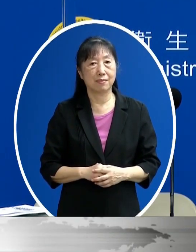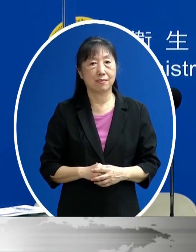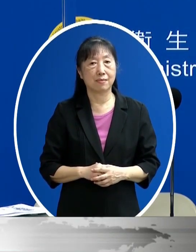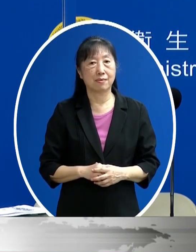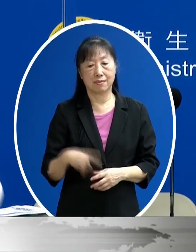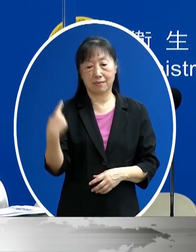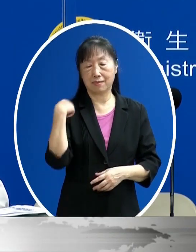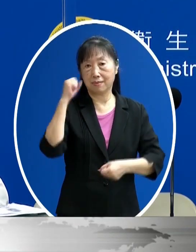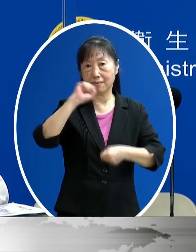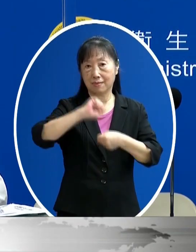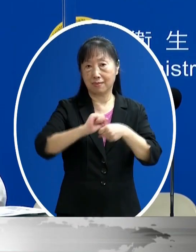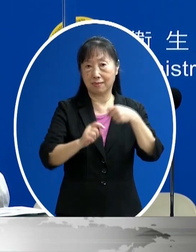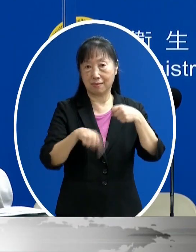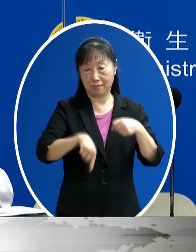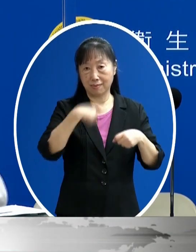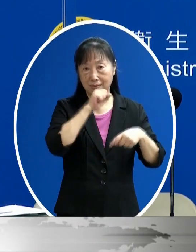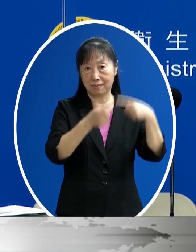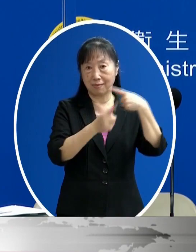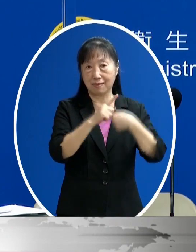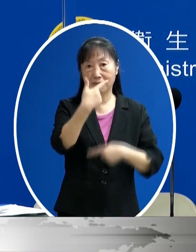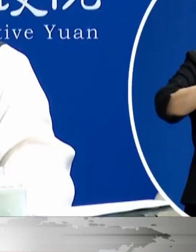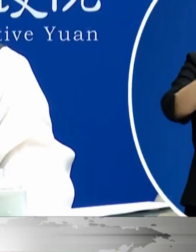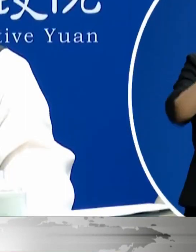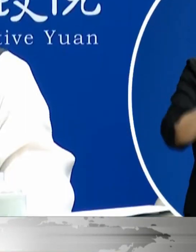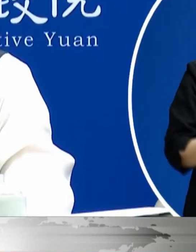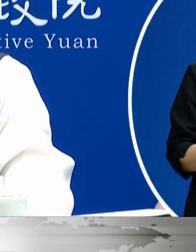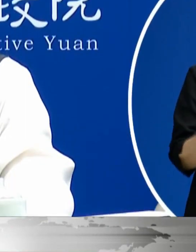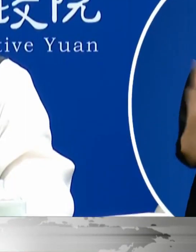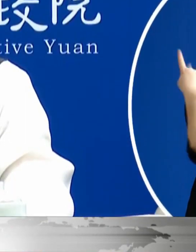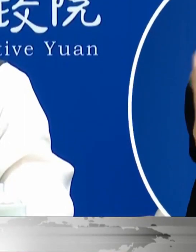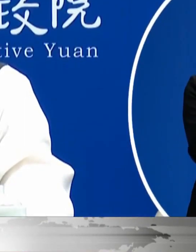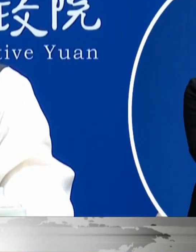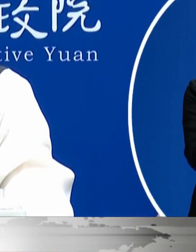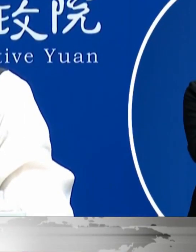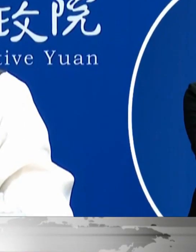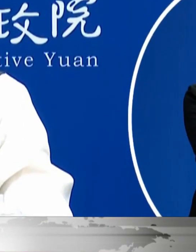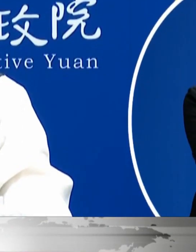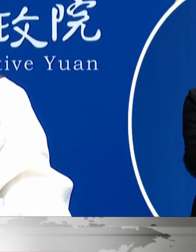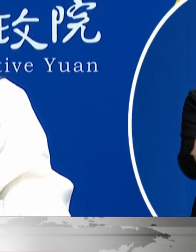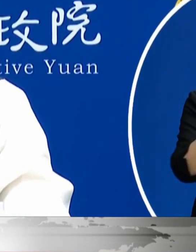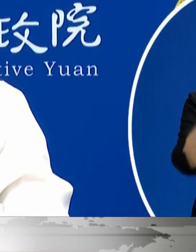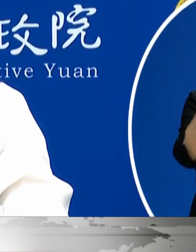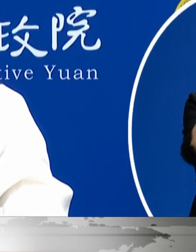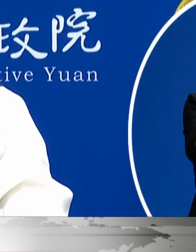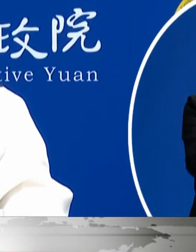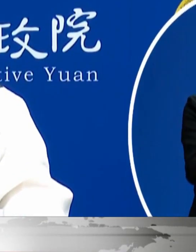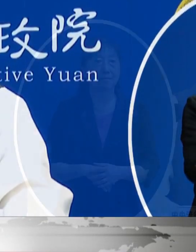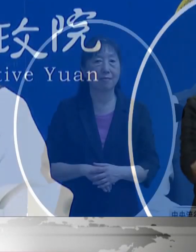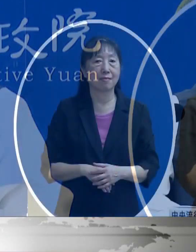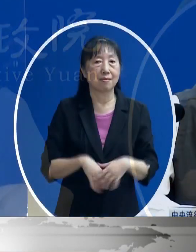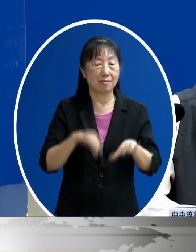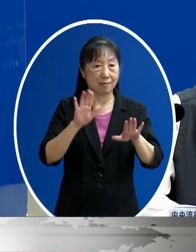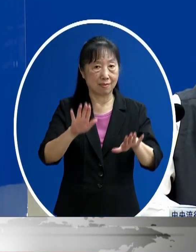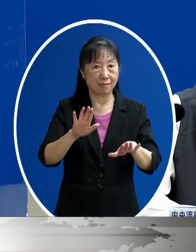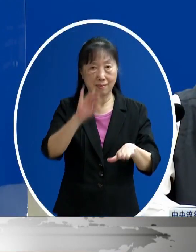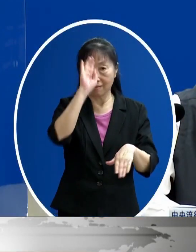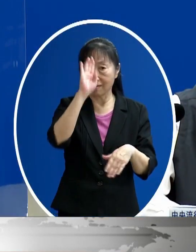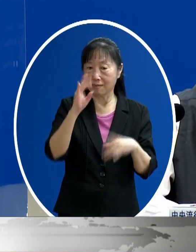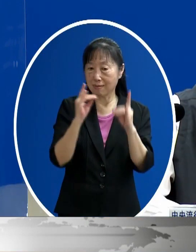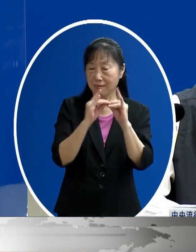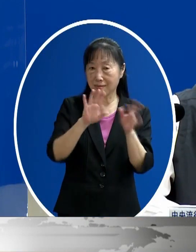66,119 new cases, fewer than on the same day a week ago. The CECC says Taiwan is slowly passing the peak of infections. In